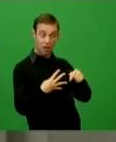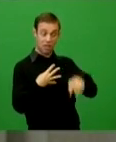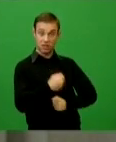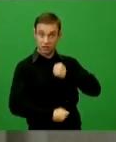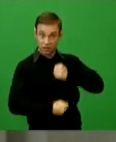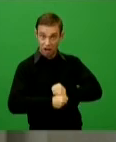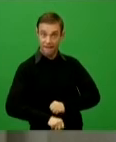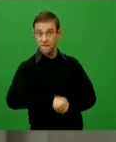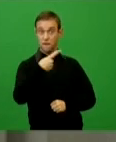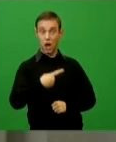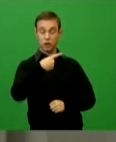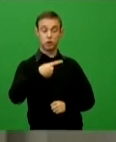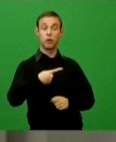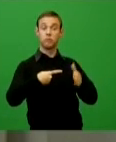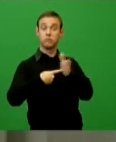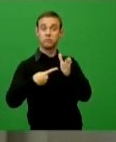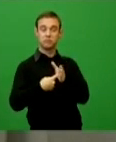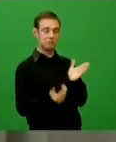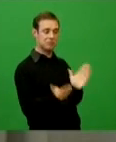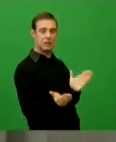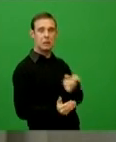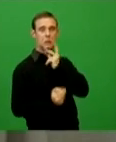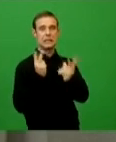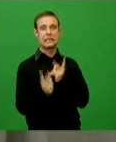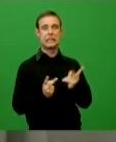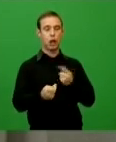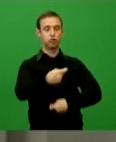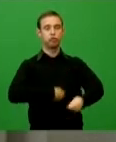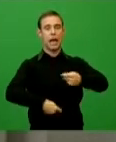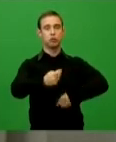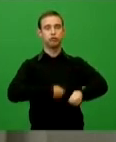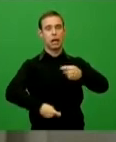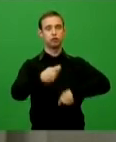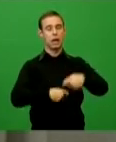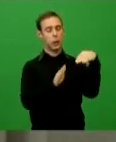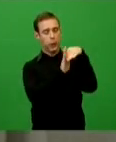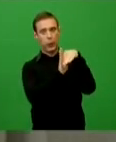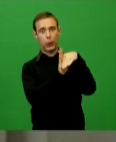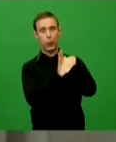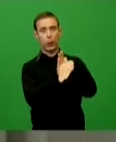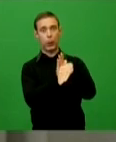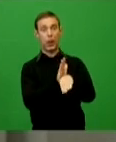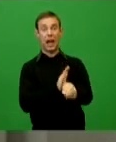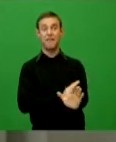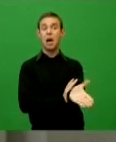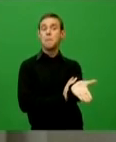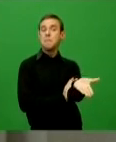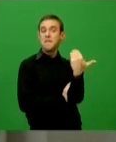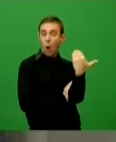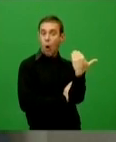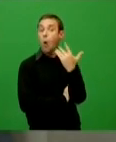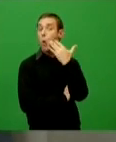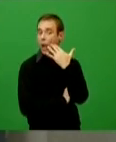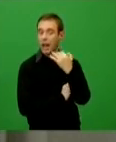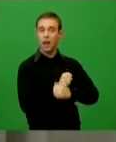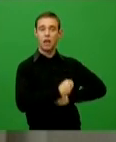2016, negative retail and wholesale trade sales growth in December and January underscore